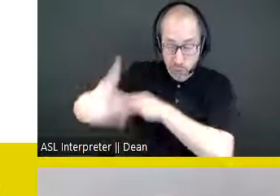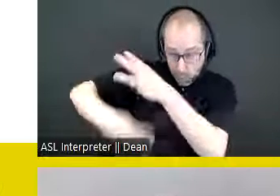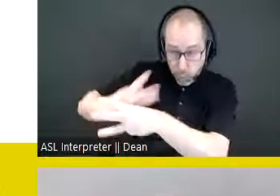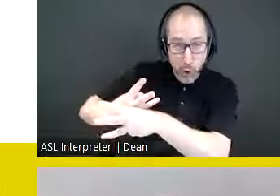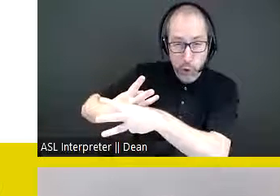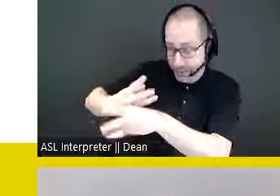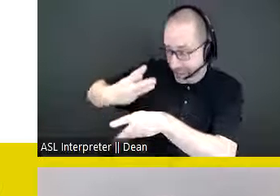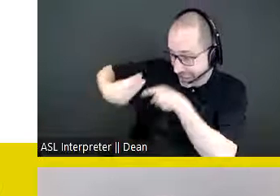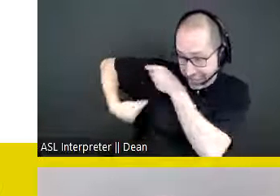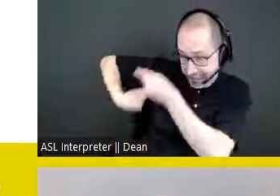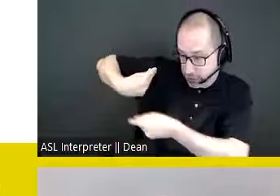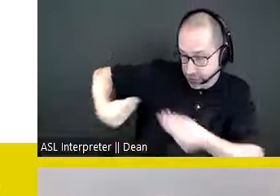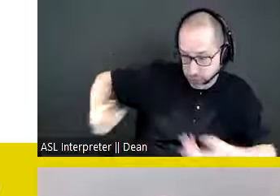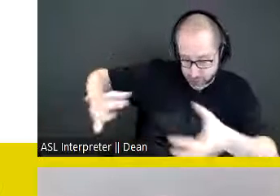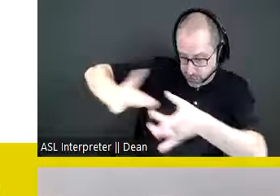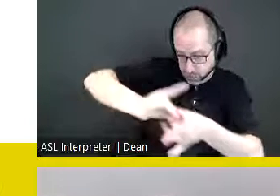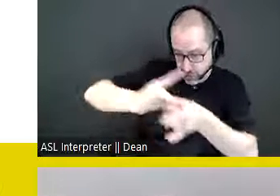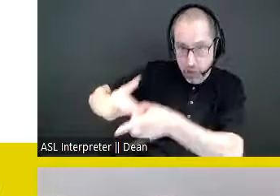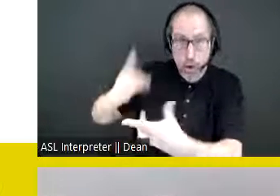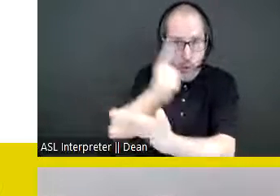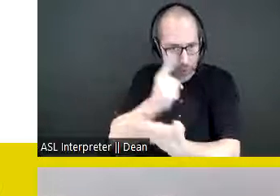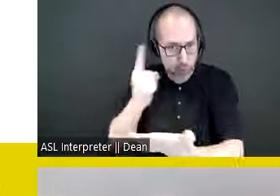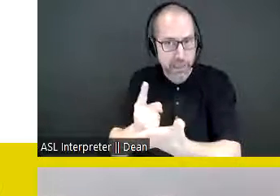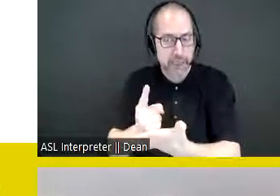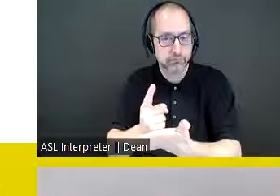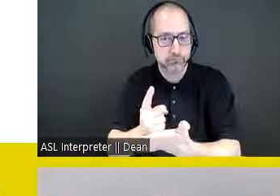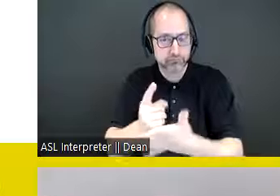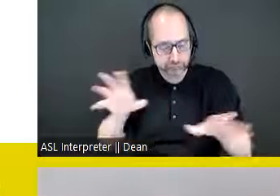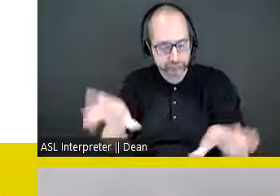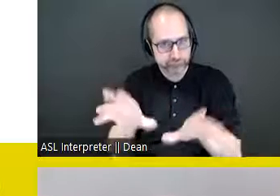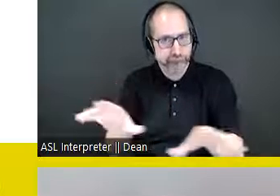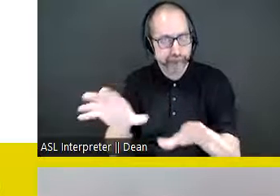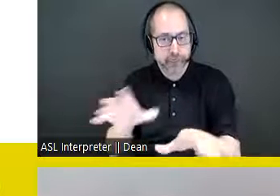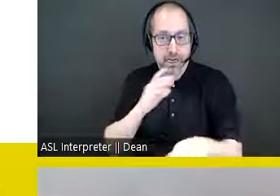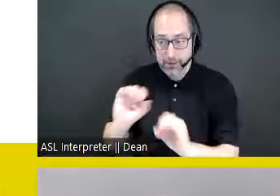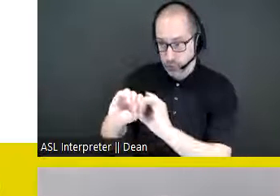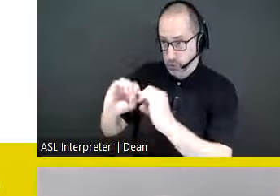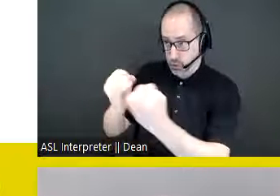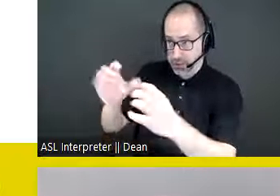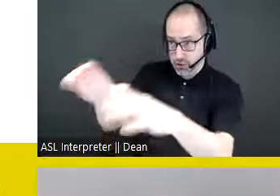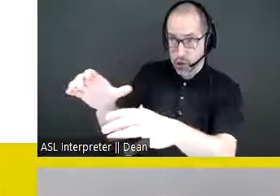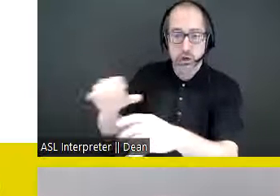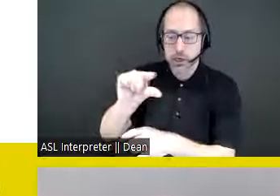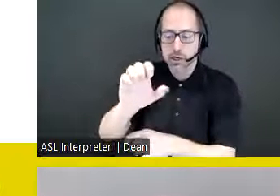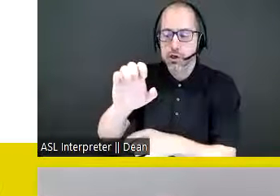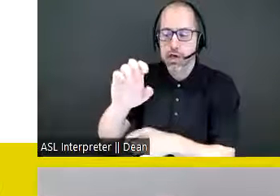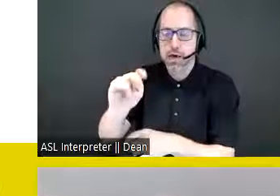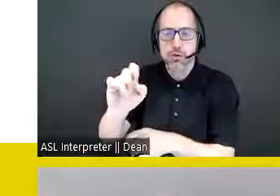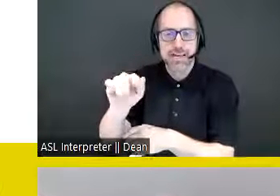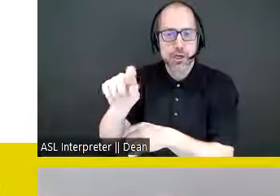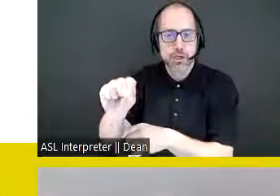Week? It had, there's an organization called Generations Working Together in